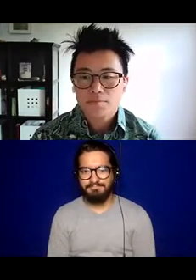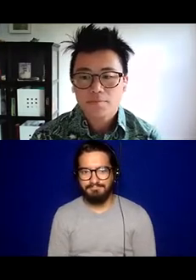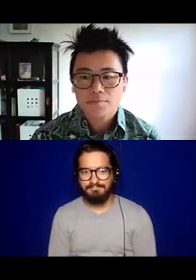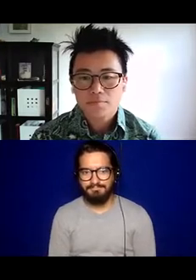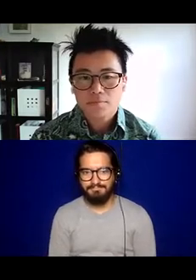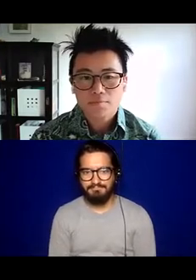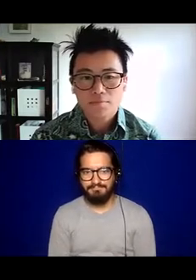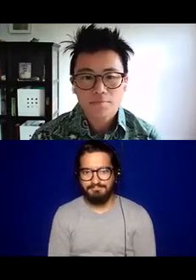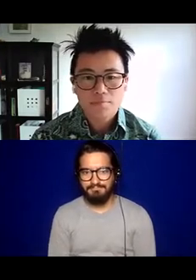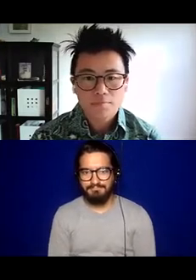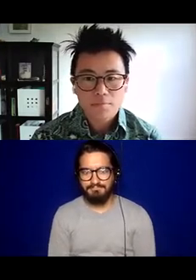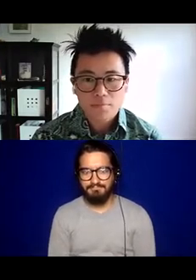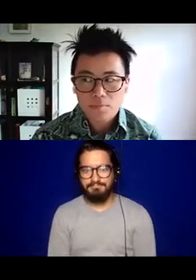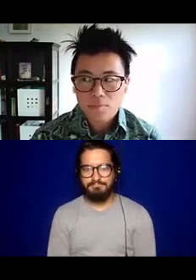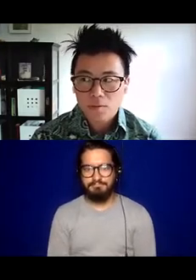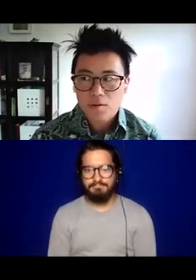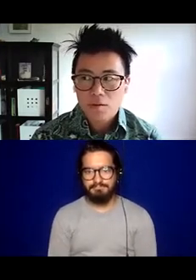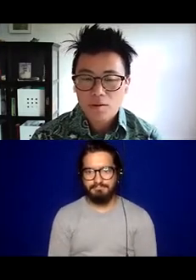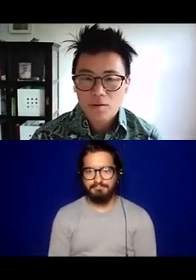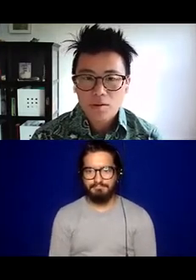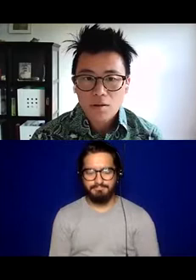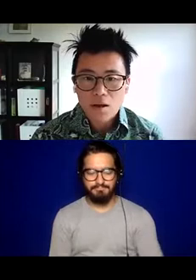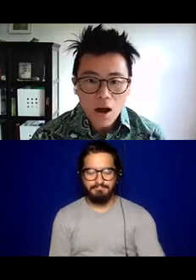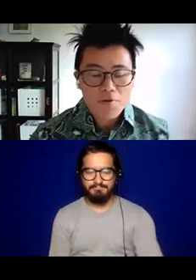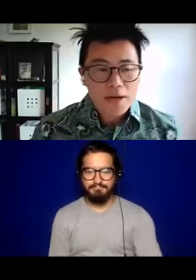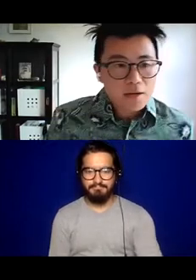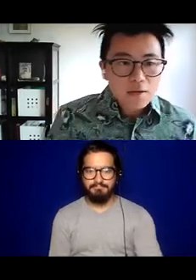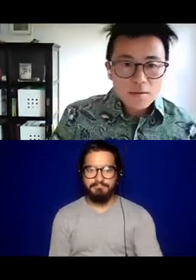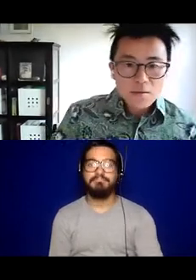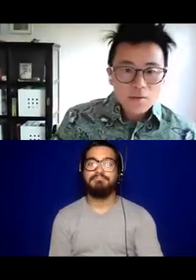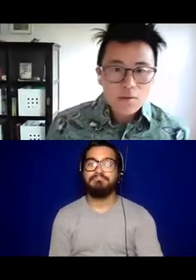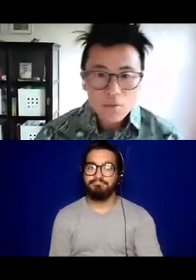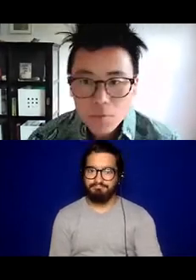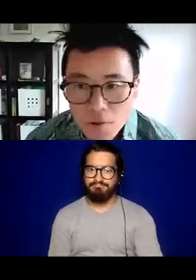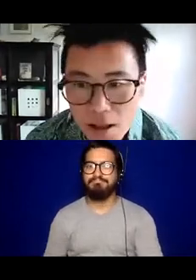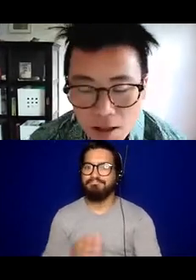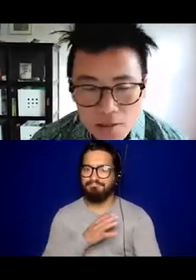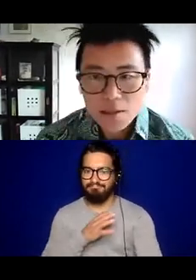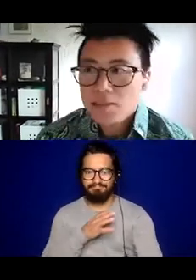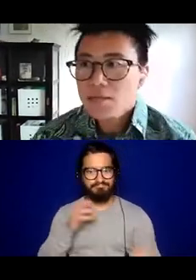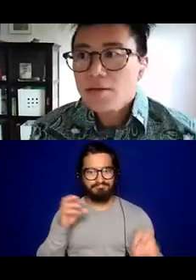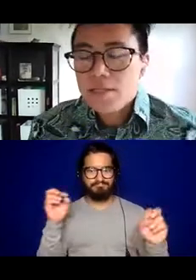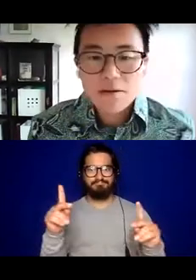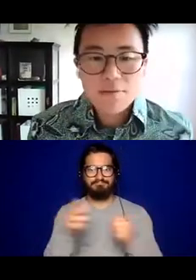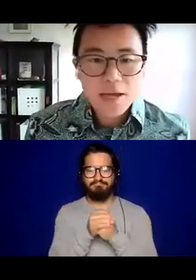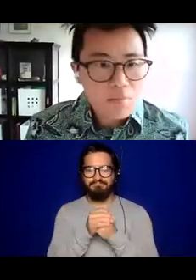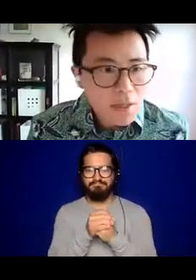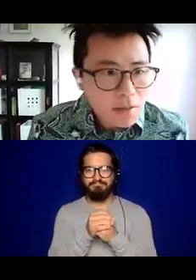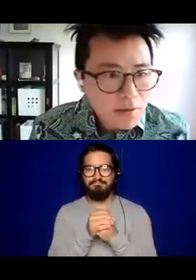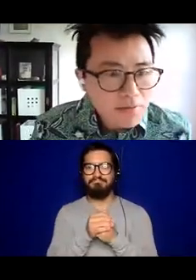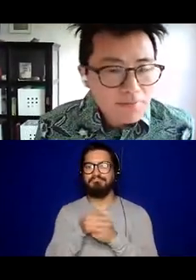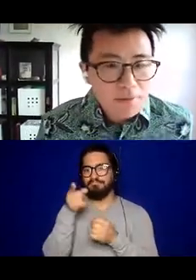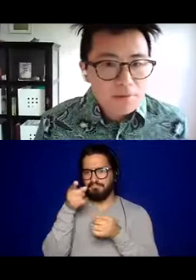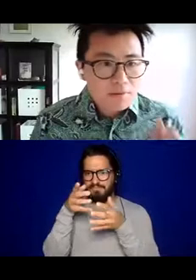All right. Well, I'll stick around to the end of the hour,